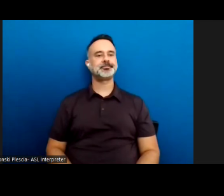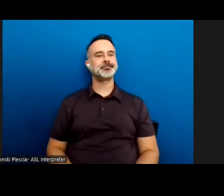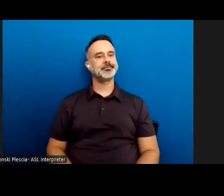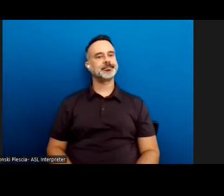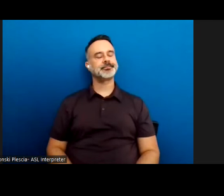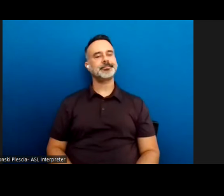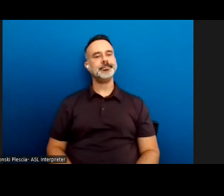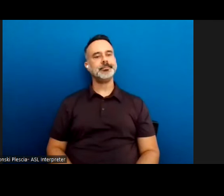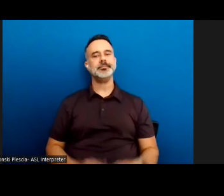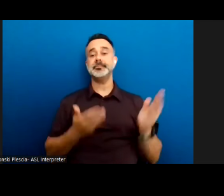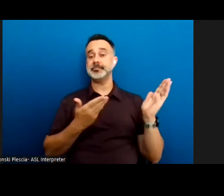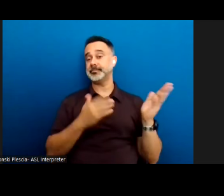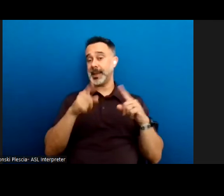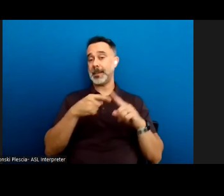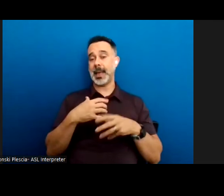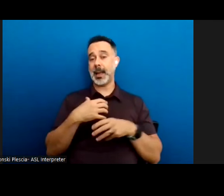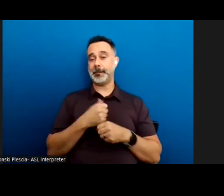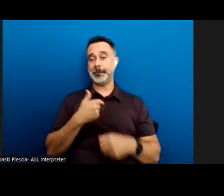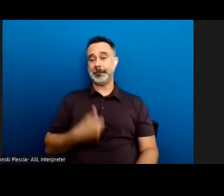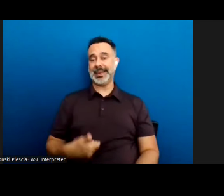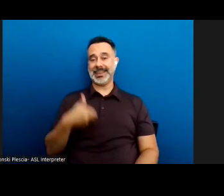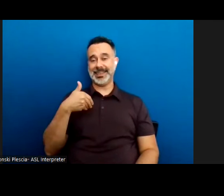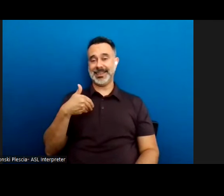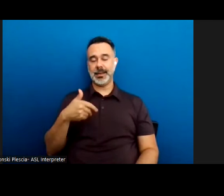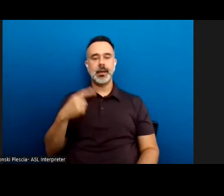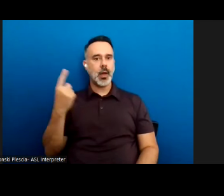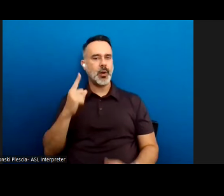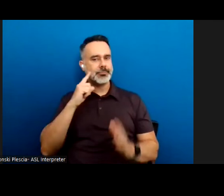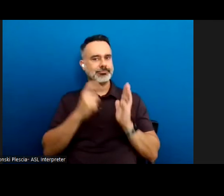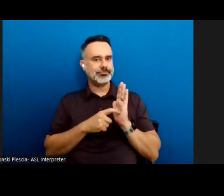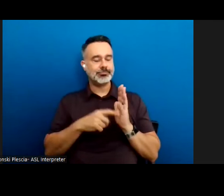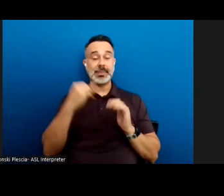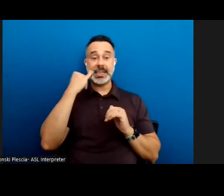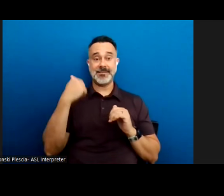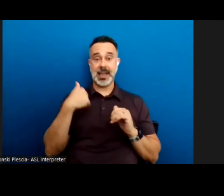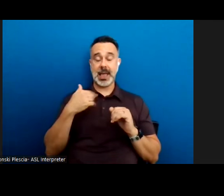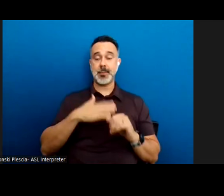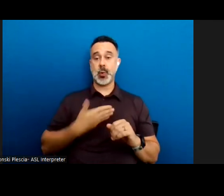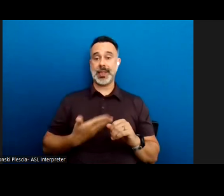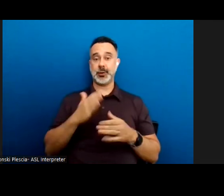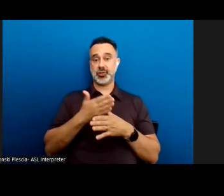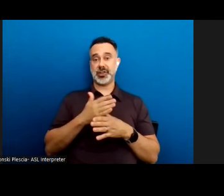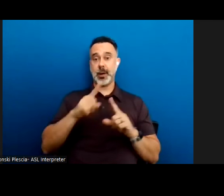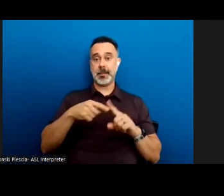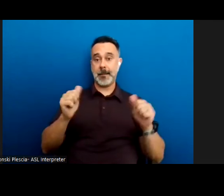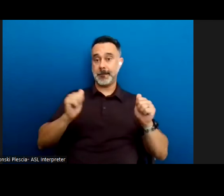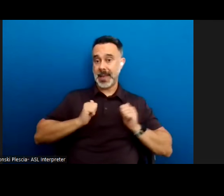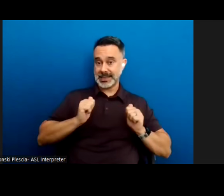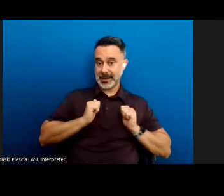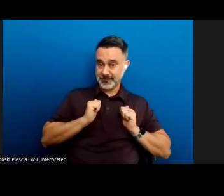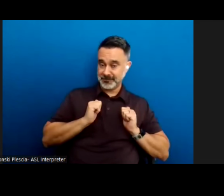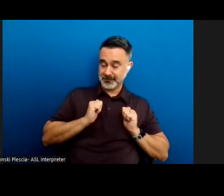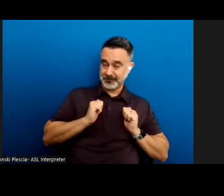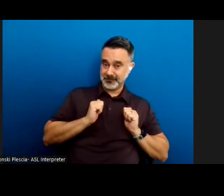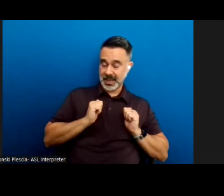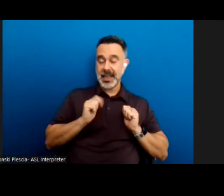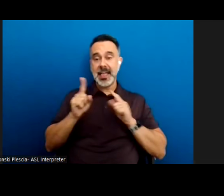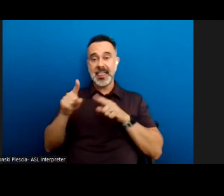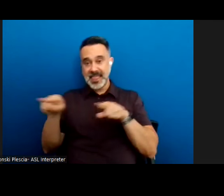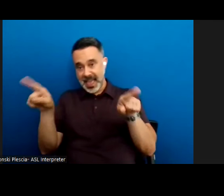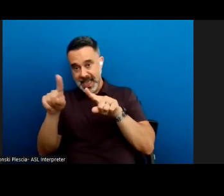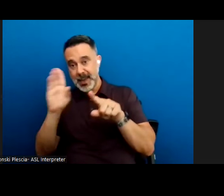And this is a little bit about me, because what I always find is if I'm willing to share a little bit about myself, they also